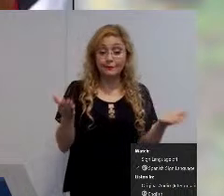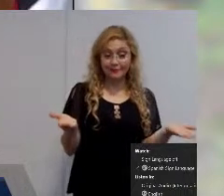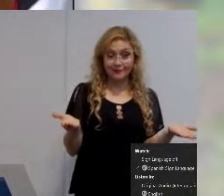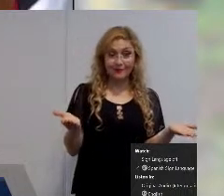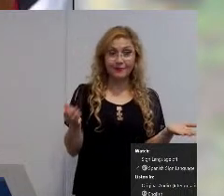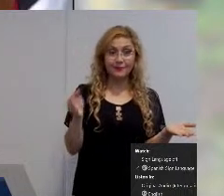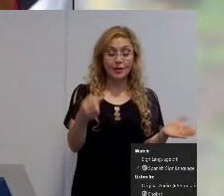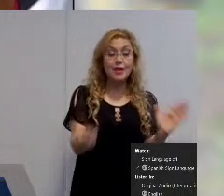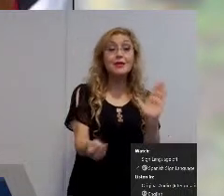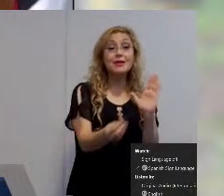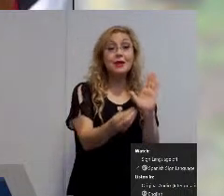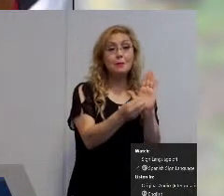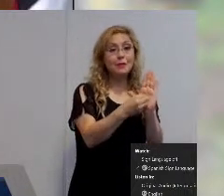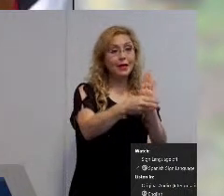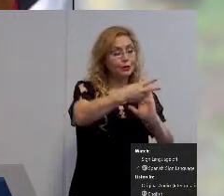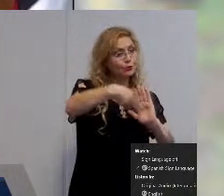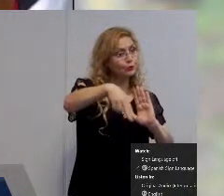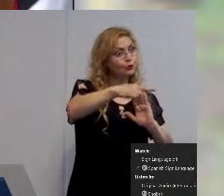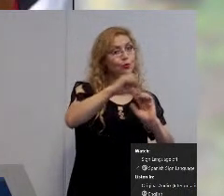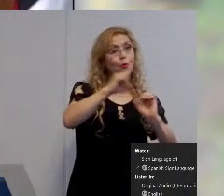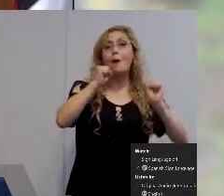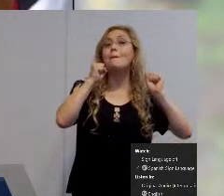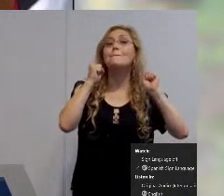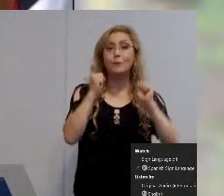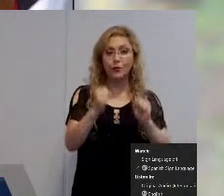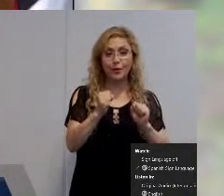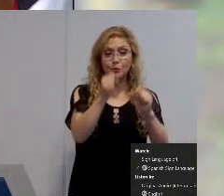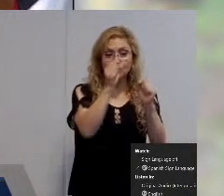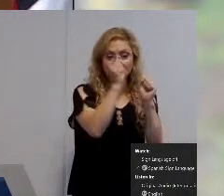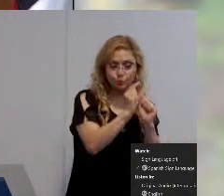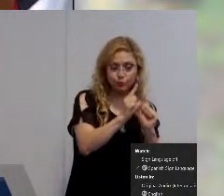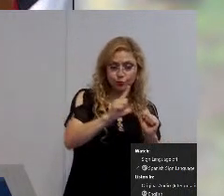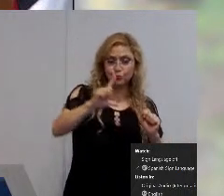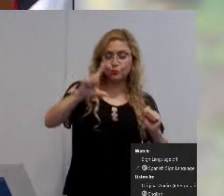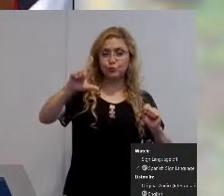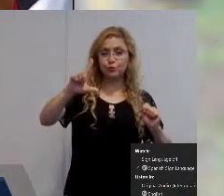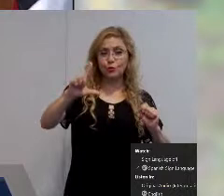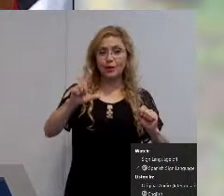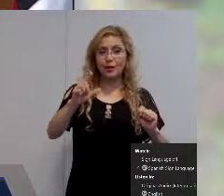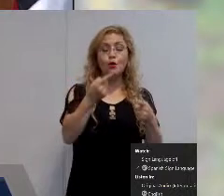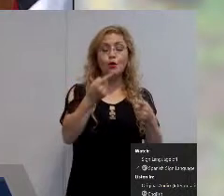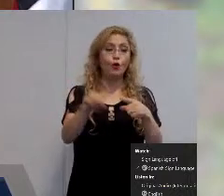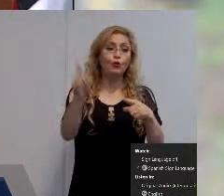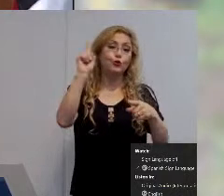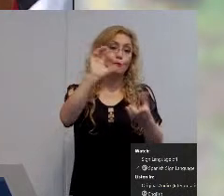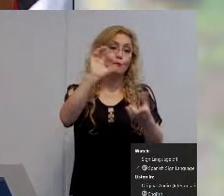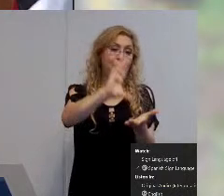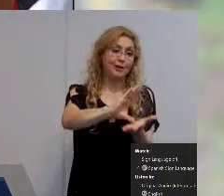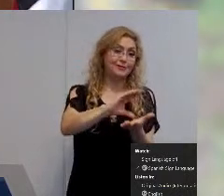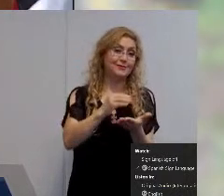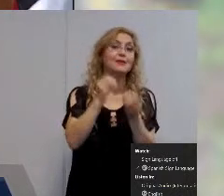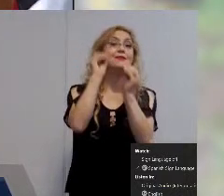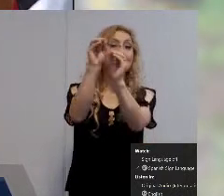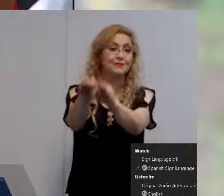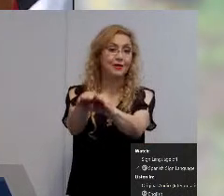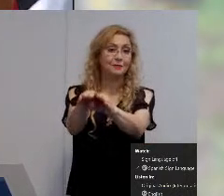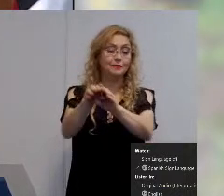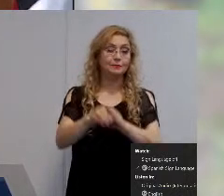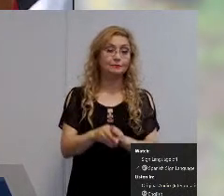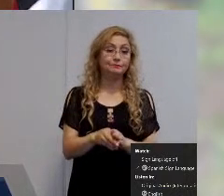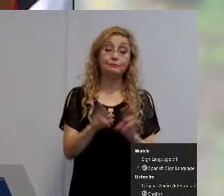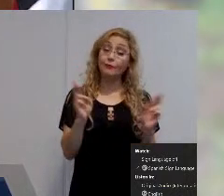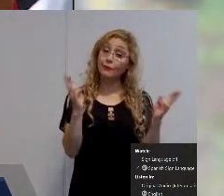exports. In concluding, I thank the Food and Agriculture